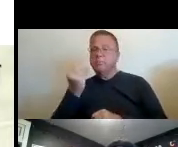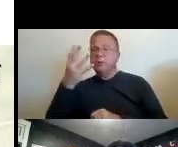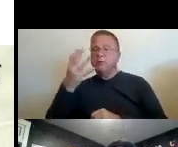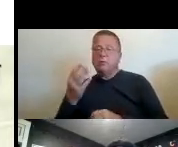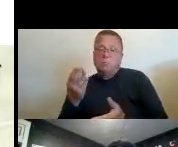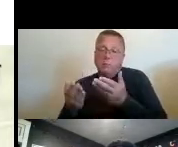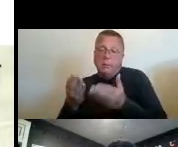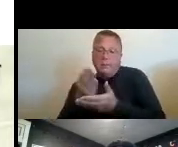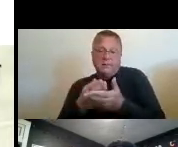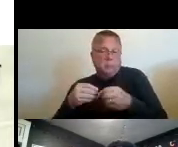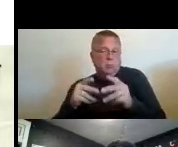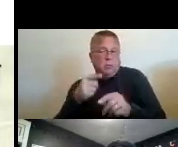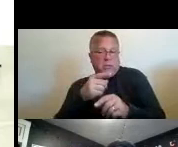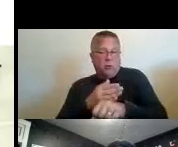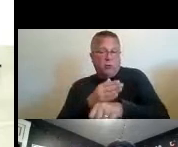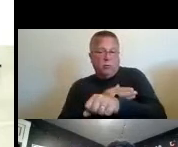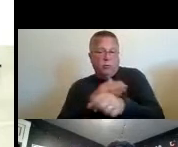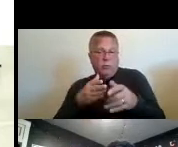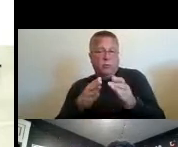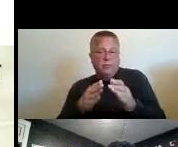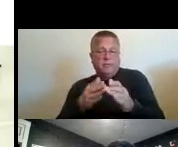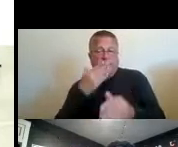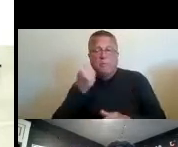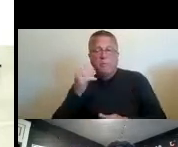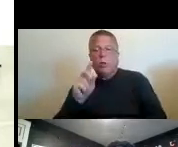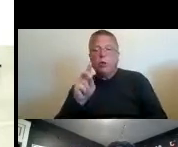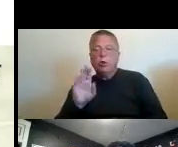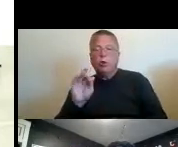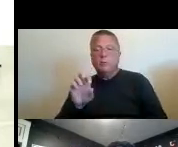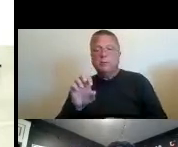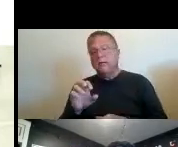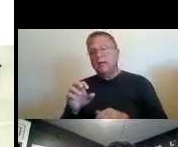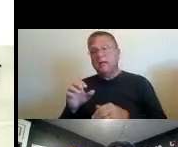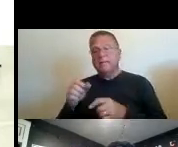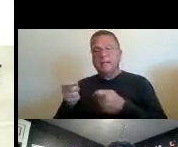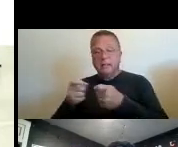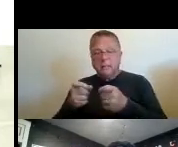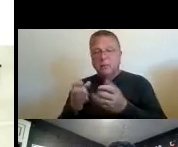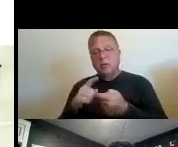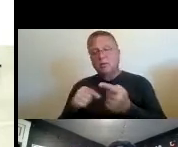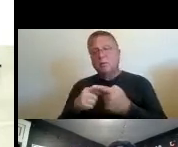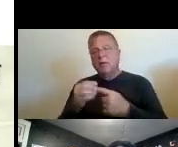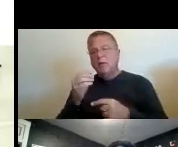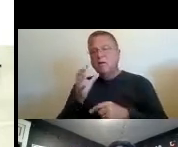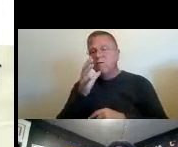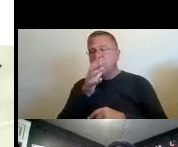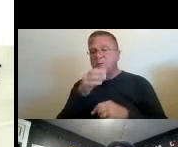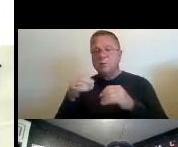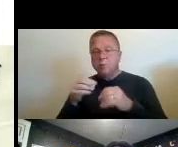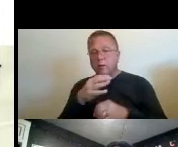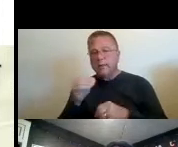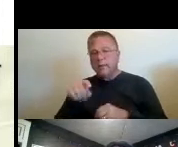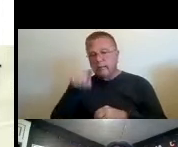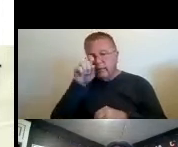there. Better curbside management. We've heard about parking and the farmers market and really making sure, and as we said, the Giant Eagle